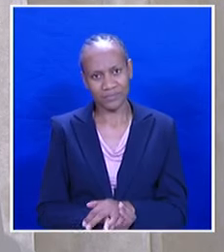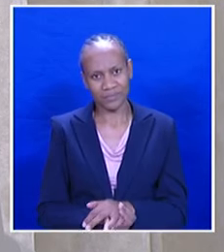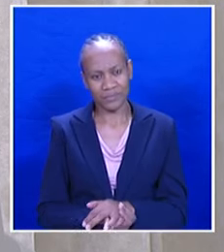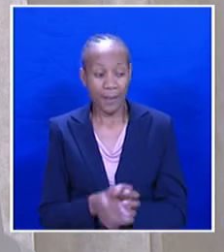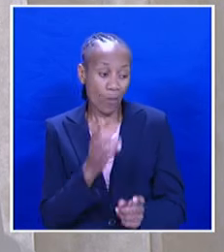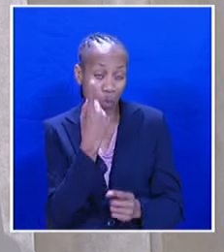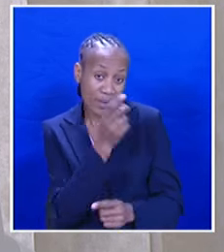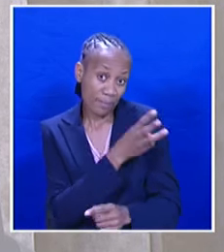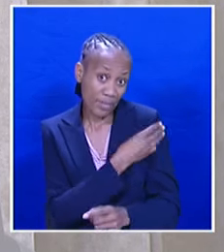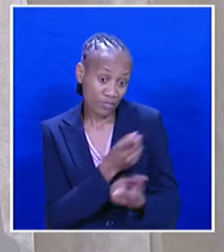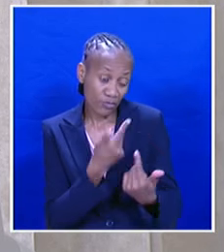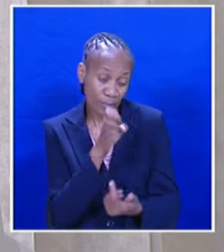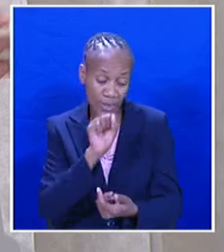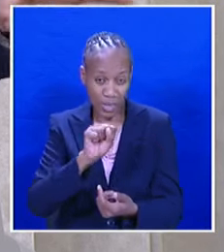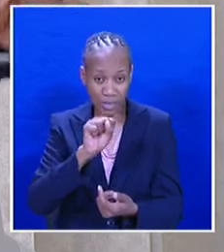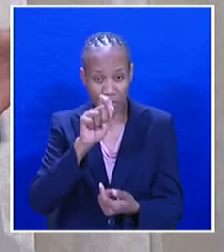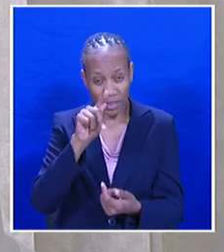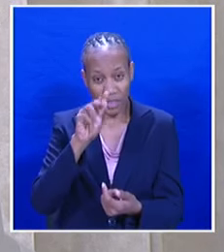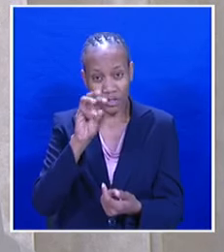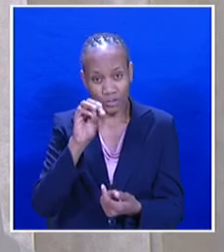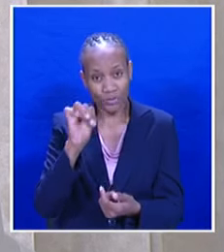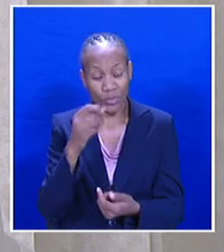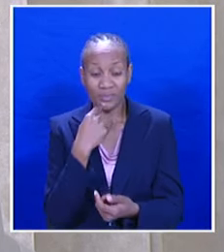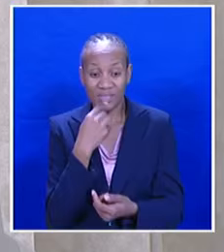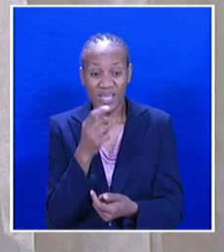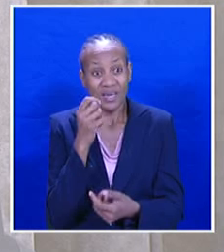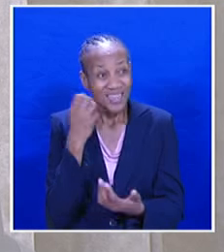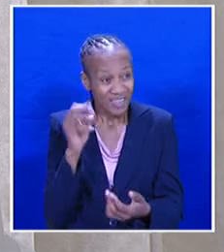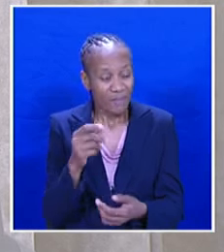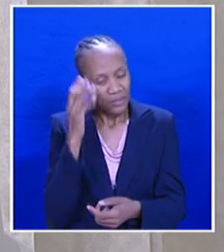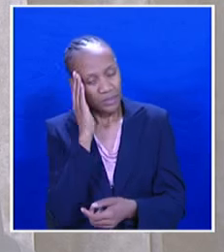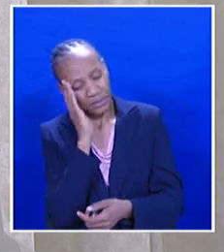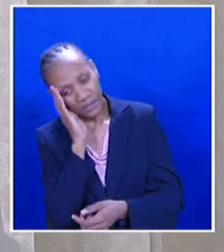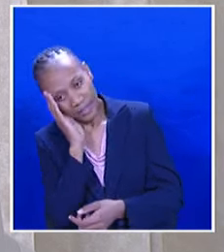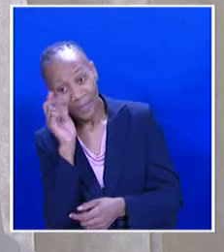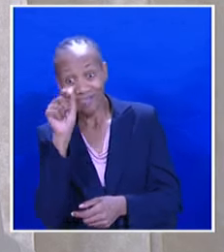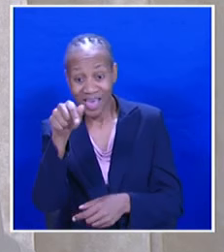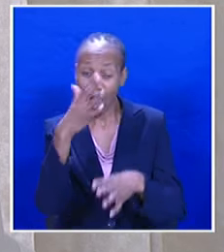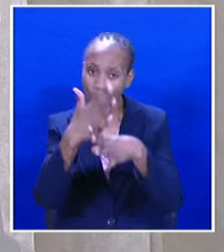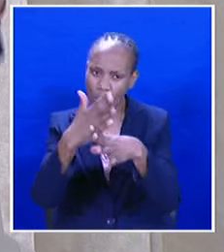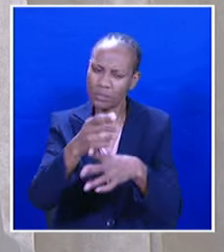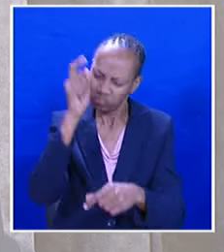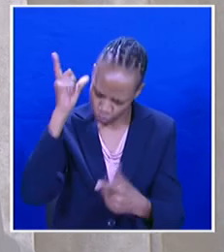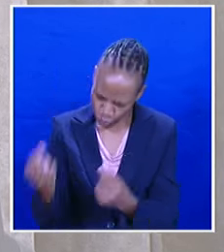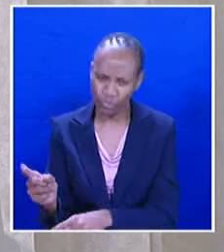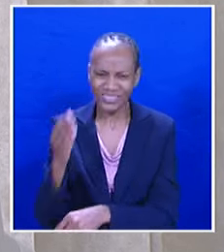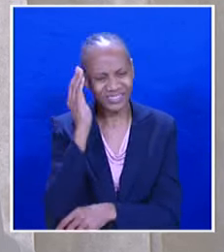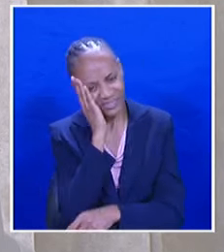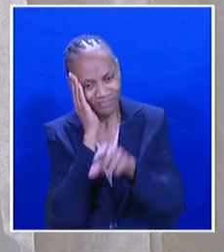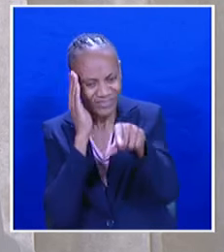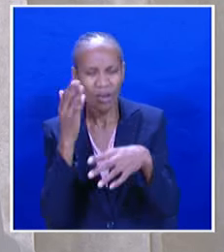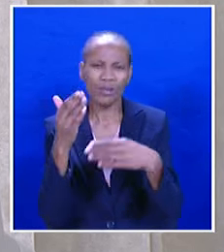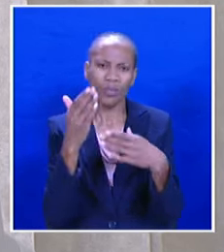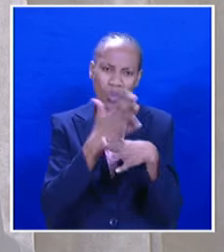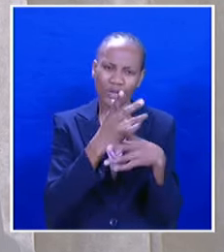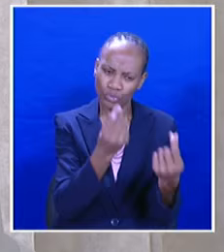if you have to go and sleep at the door of the power station, I want you to do that, because we want energy provision in our country to be